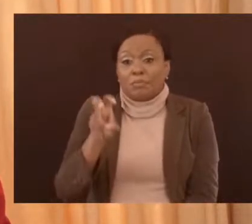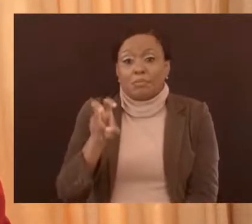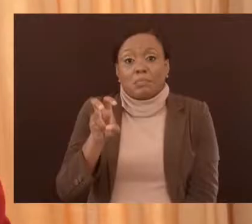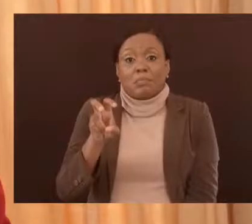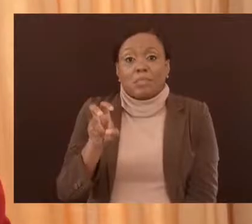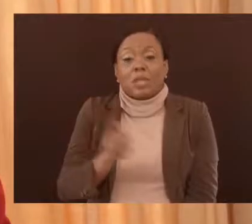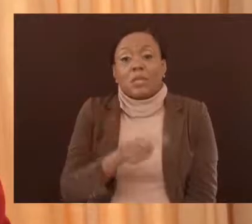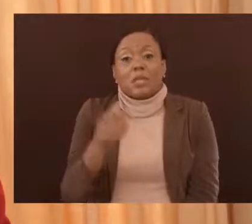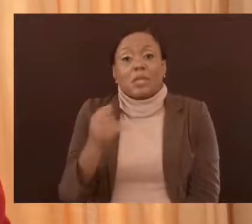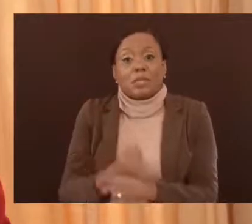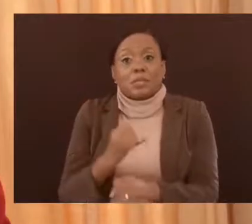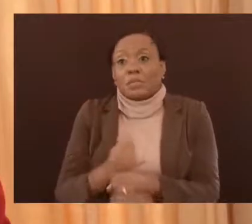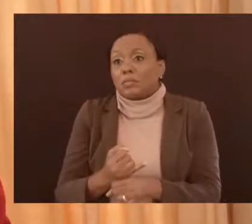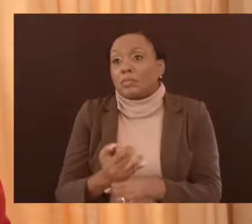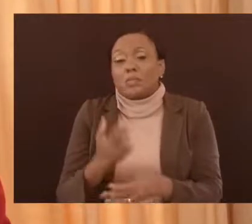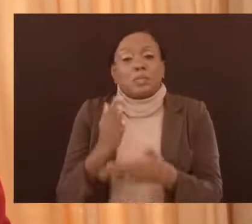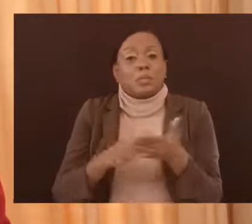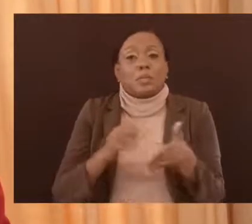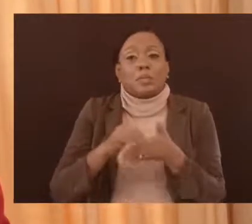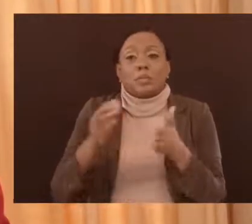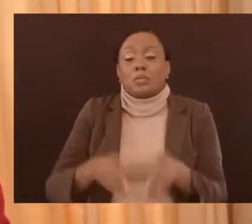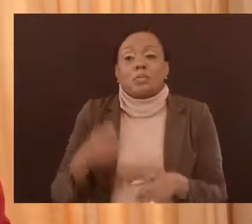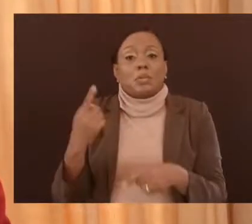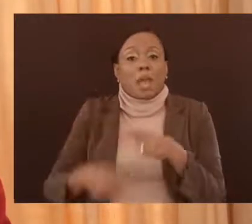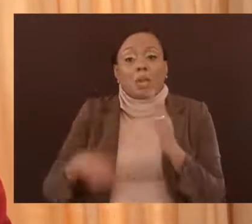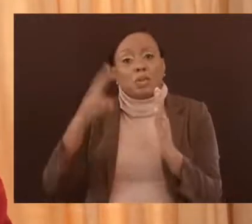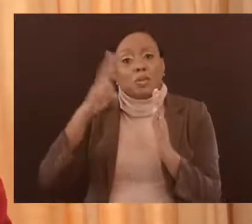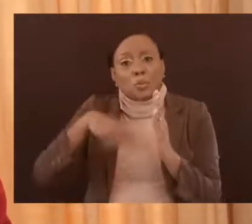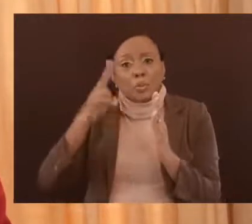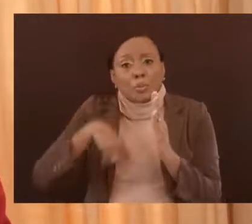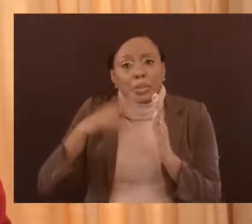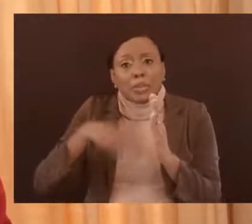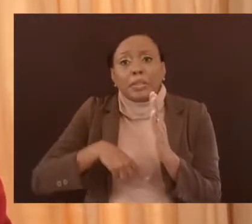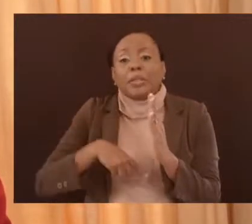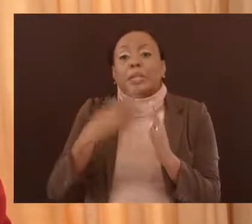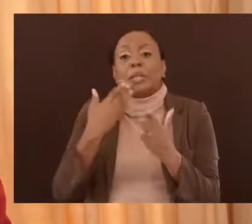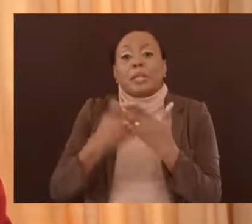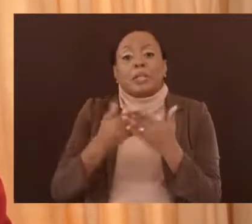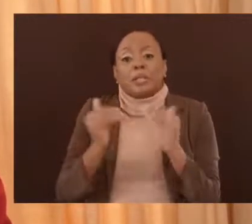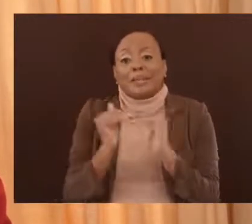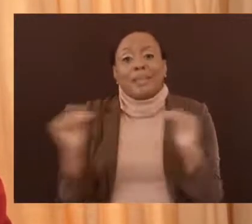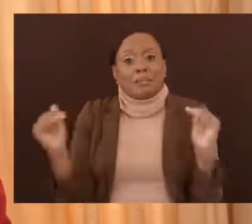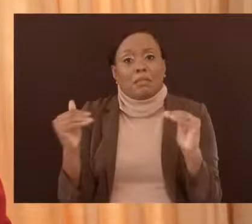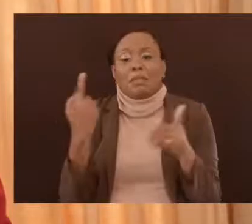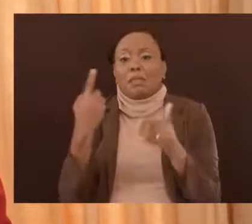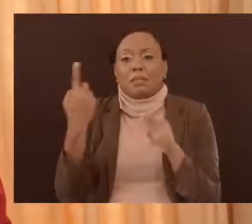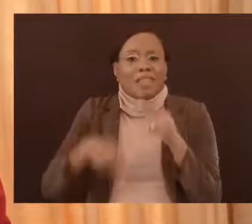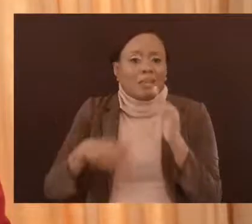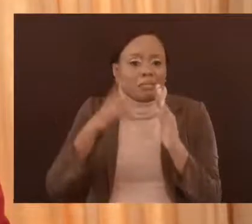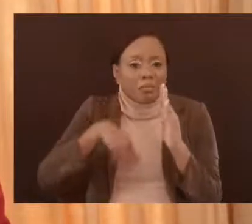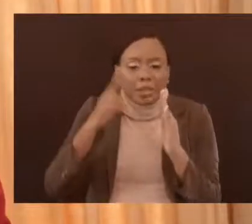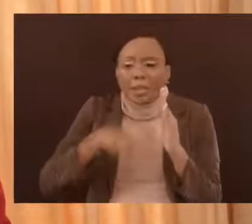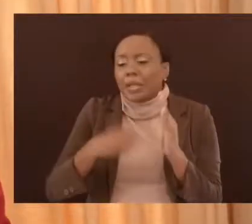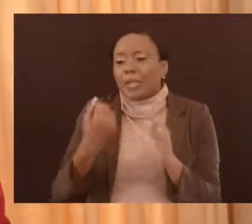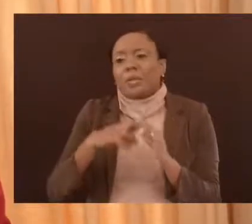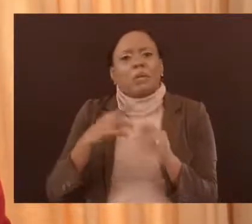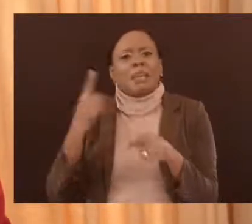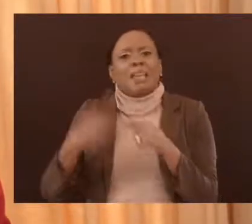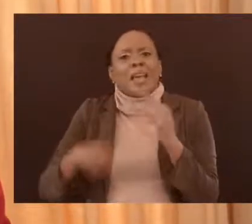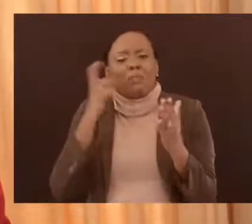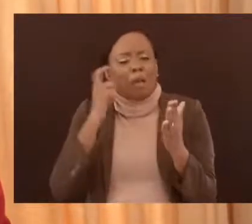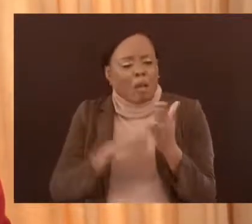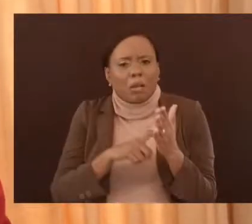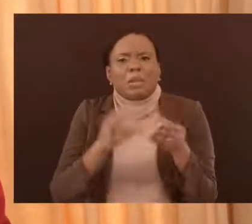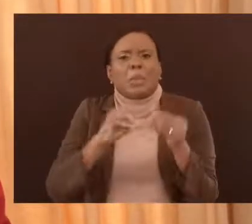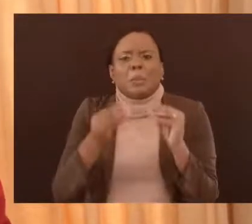unable to either read, at least at the level of a Class 1 pupil, or who are maybe unable to recognize numbers or to perform basic